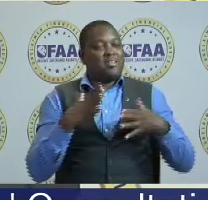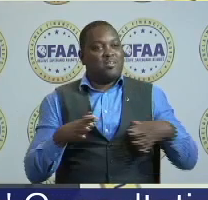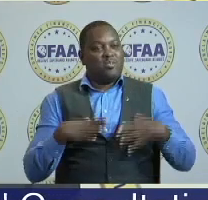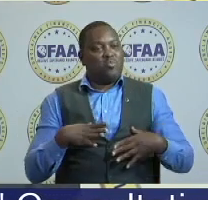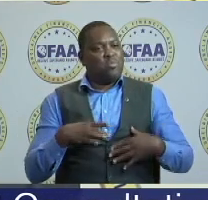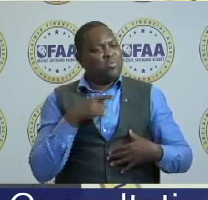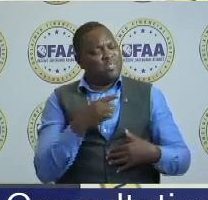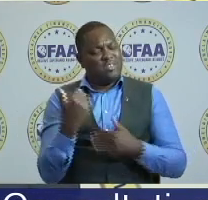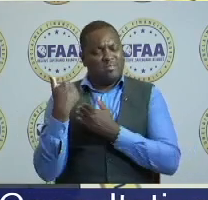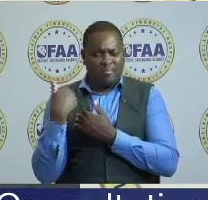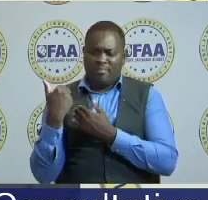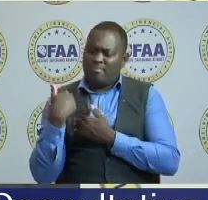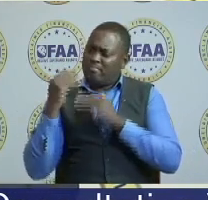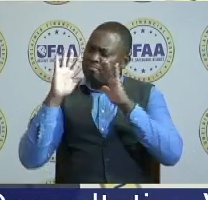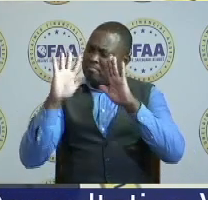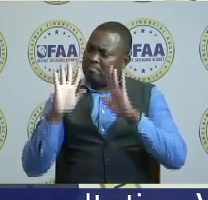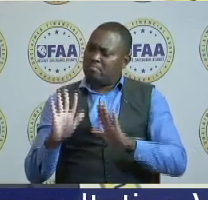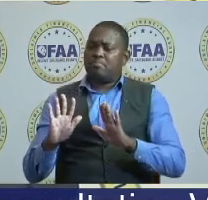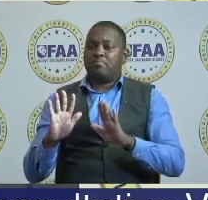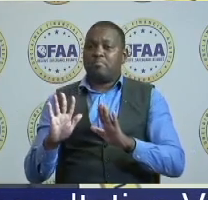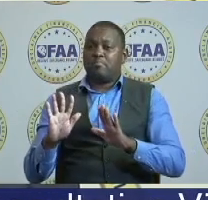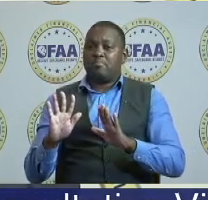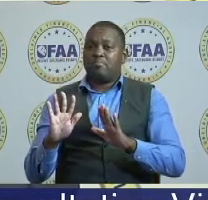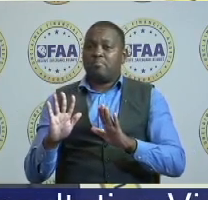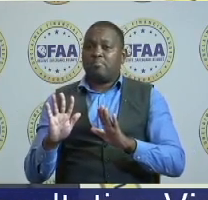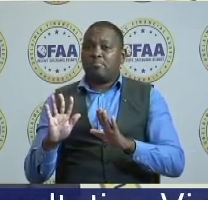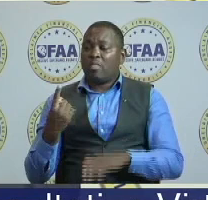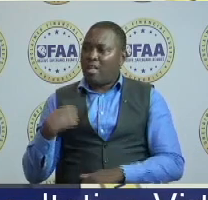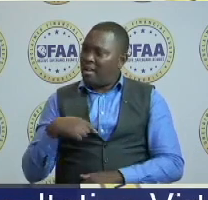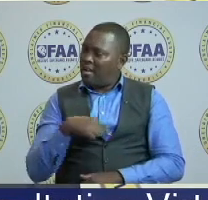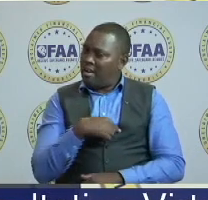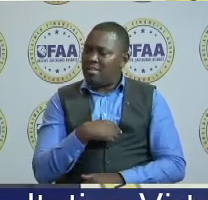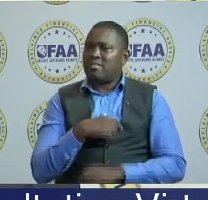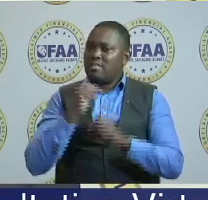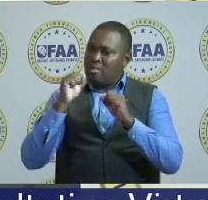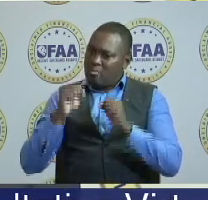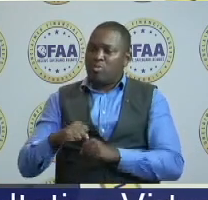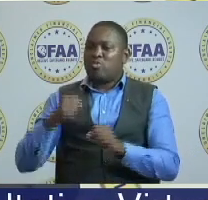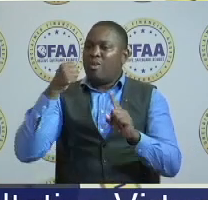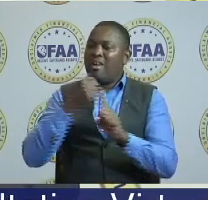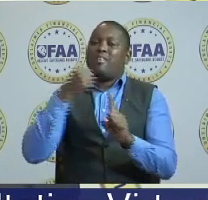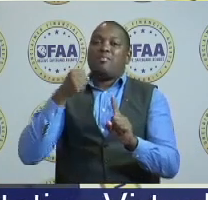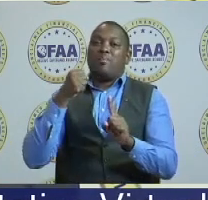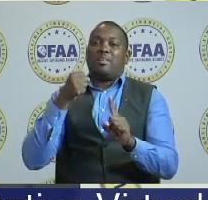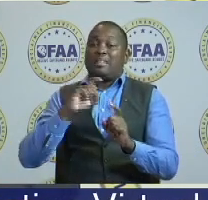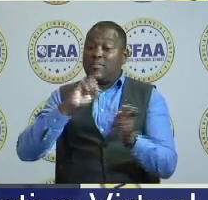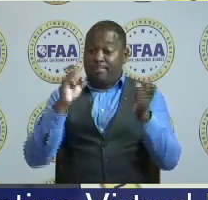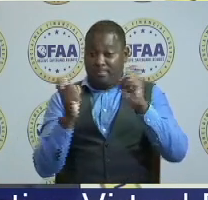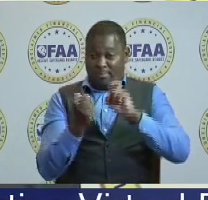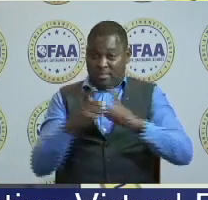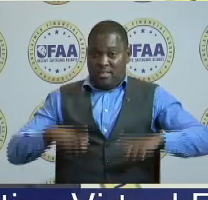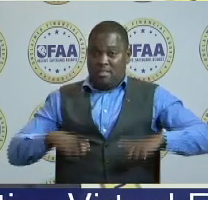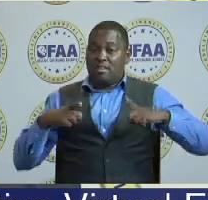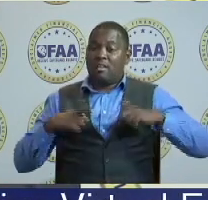great mandate. It's a mandate that affords us the potential to be impactful and change the lives of